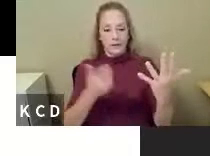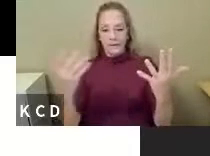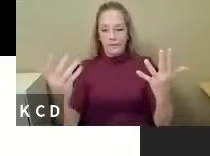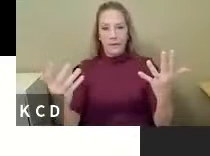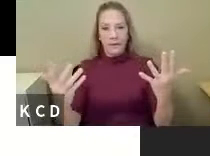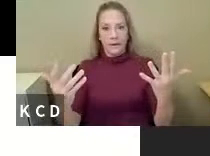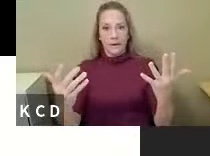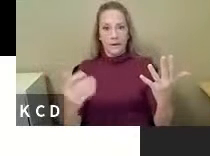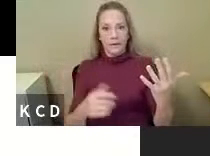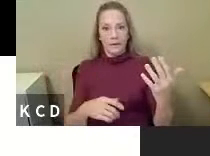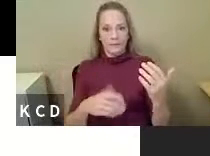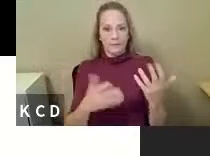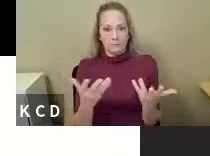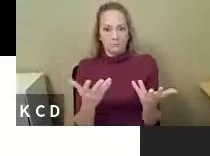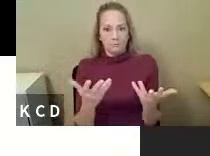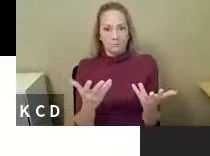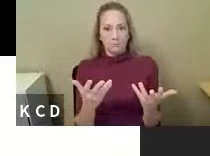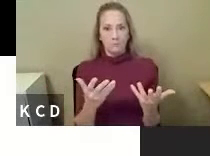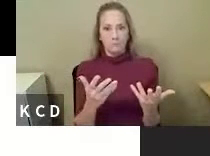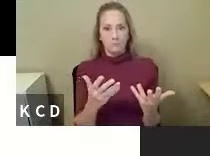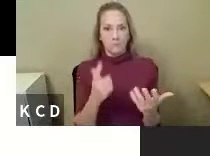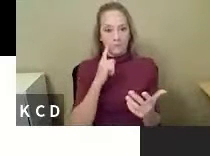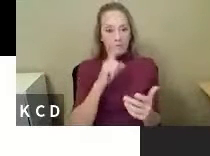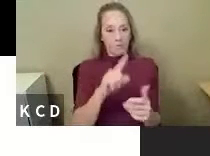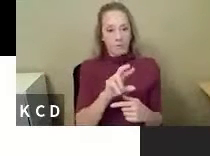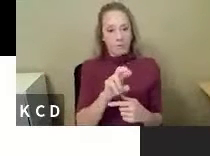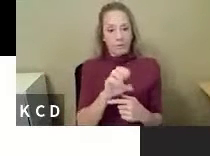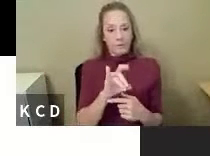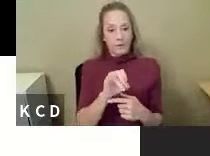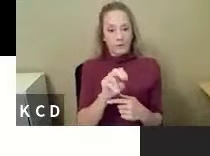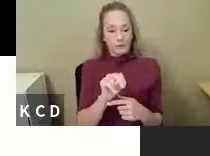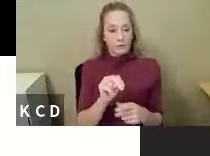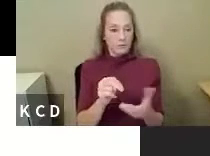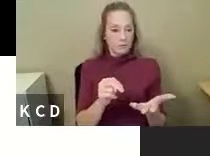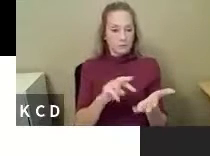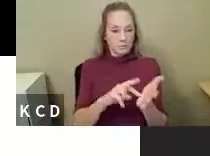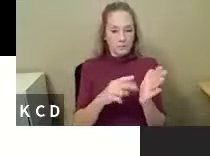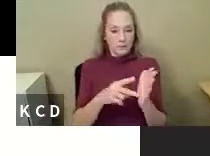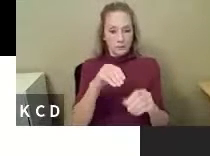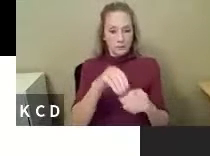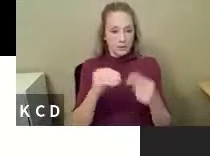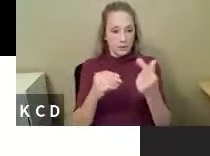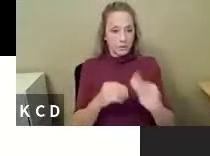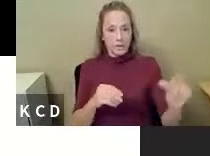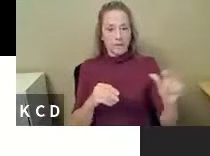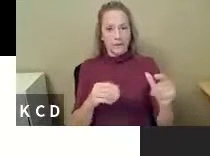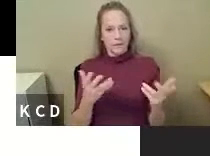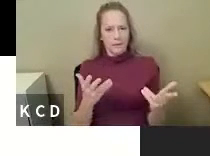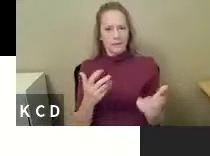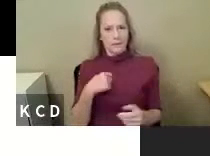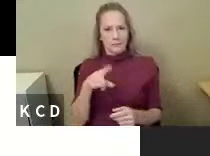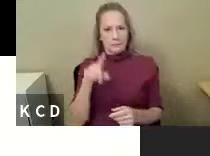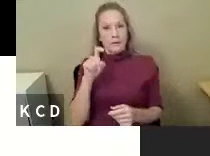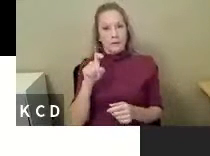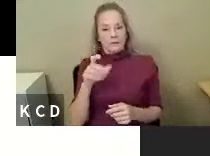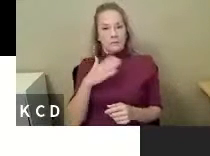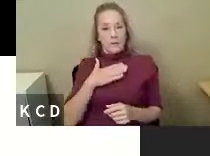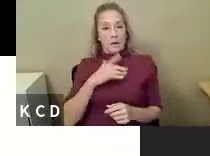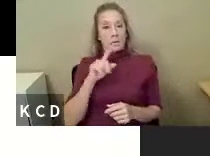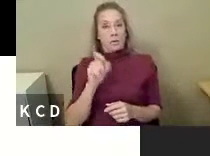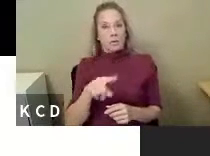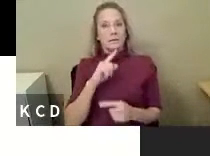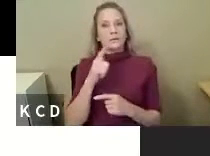to be comfortable with recession, you need to be in the green. I guess my question was the 28 days also,